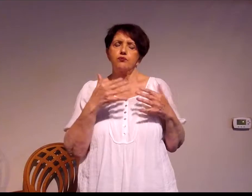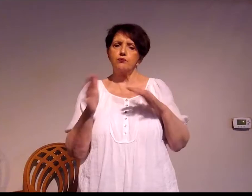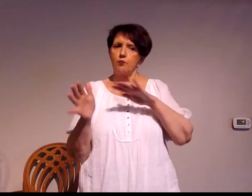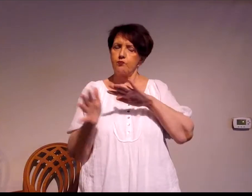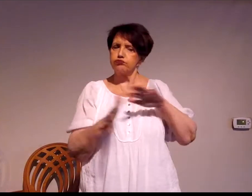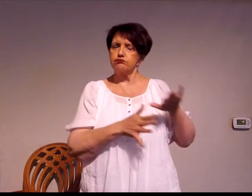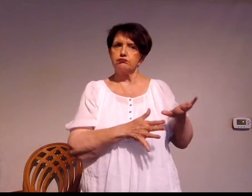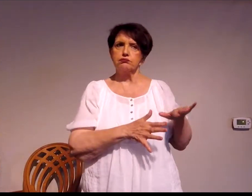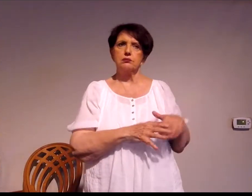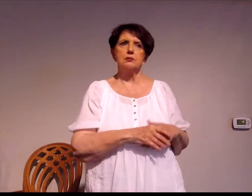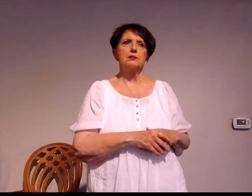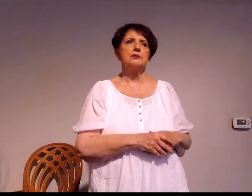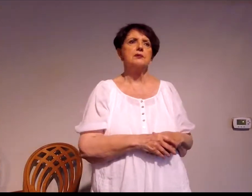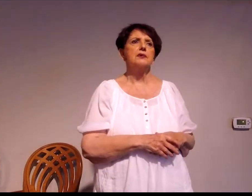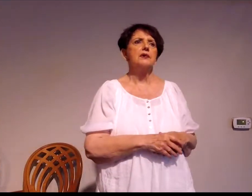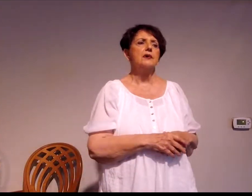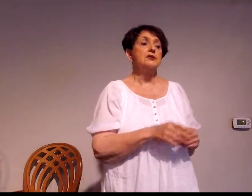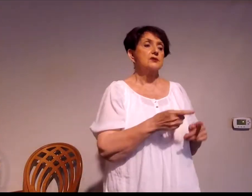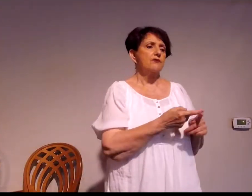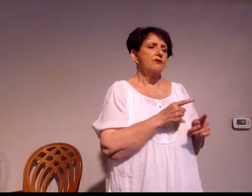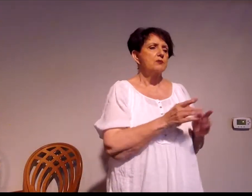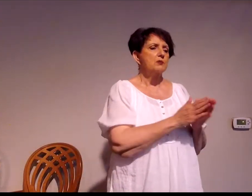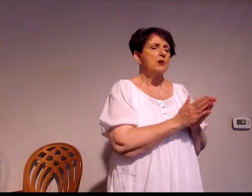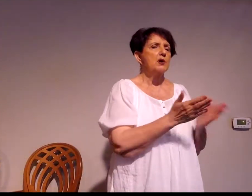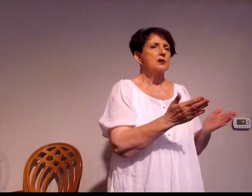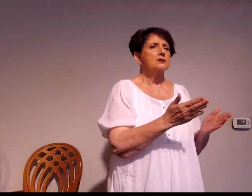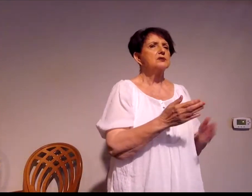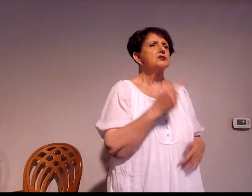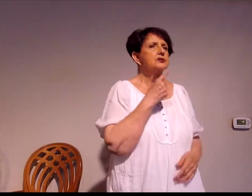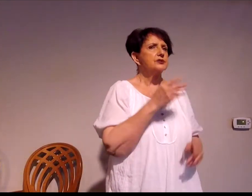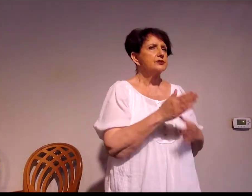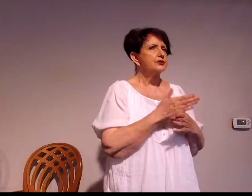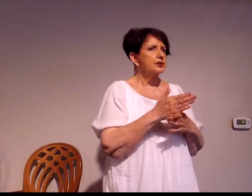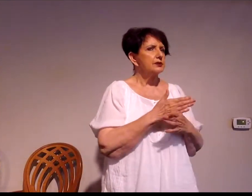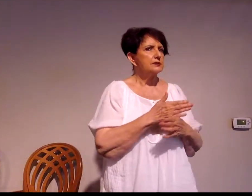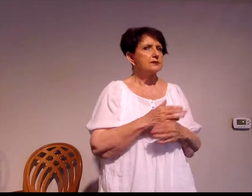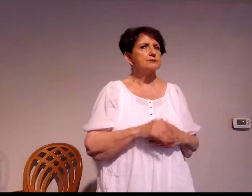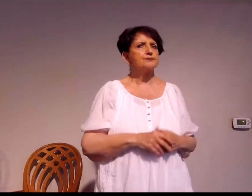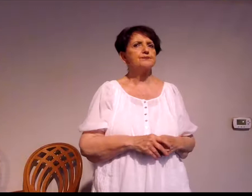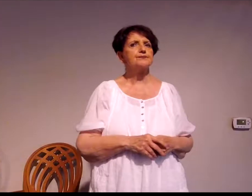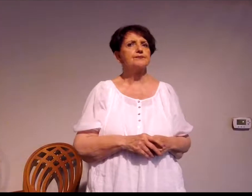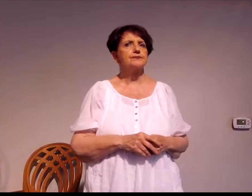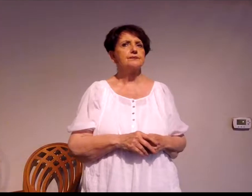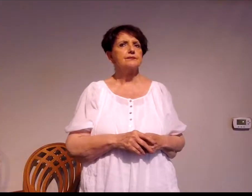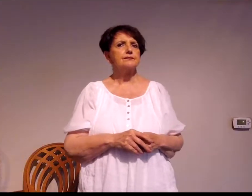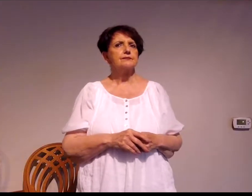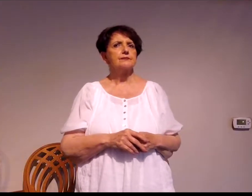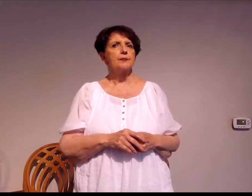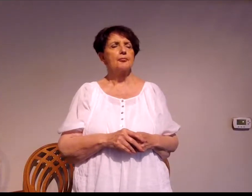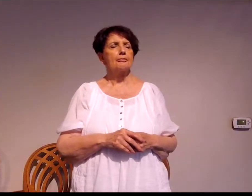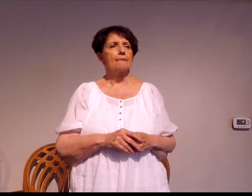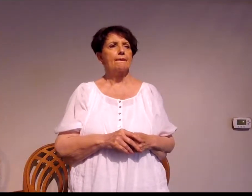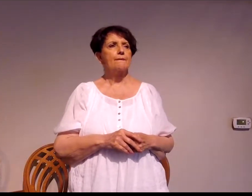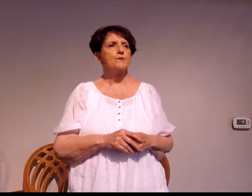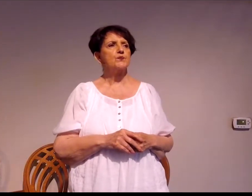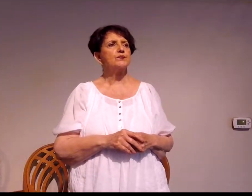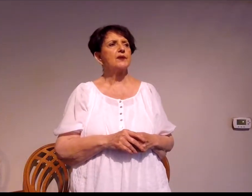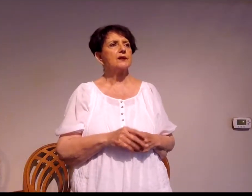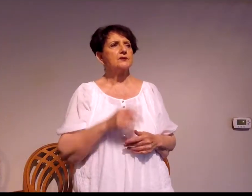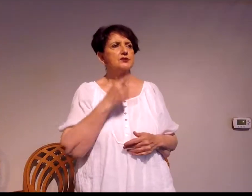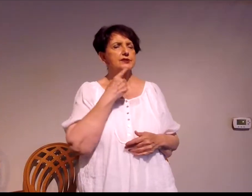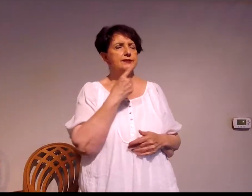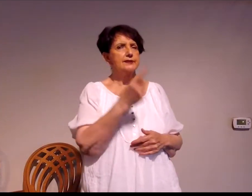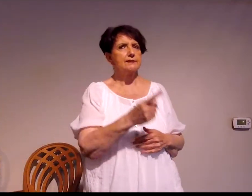So here's what she shares from the book on this and how it relates to our family of origin topic. She